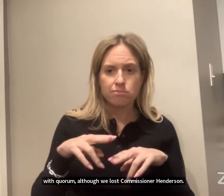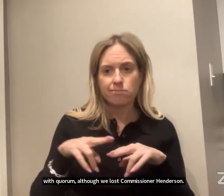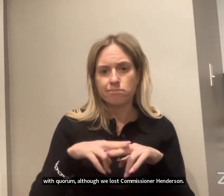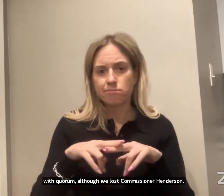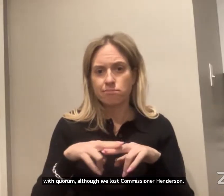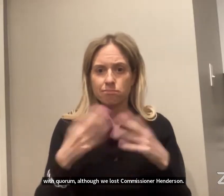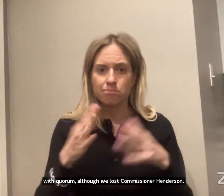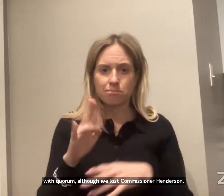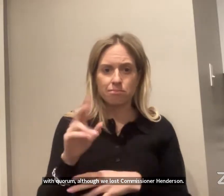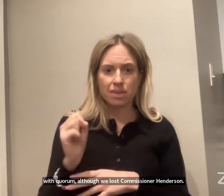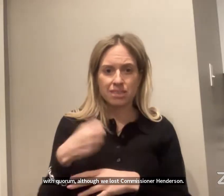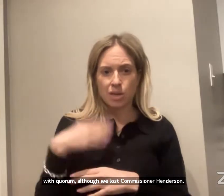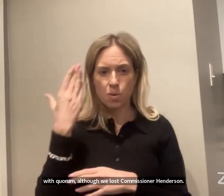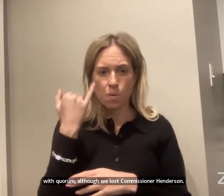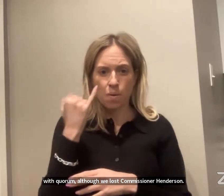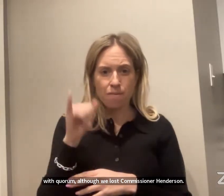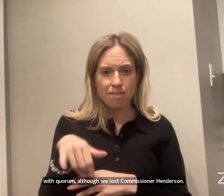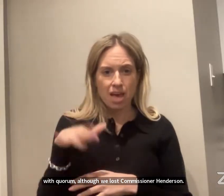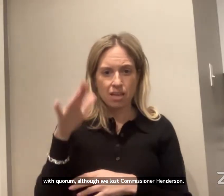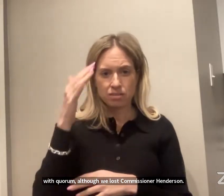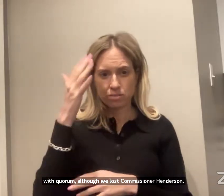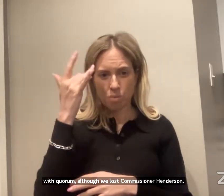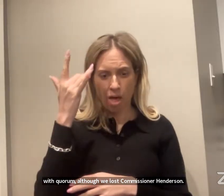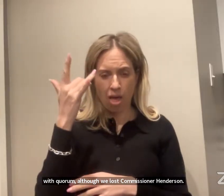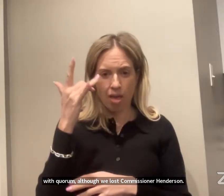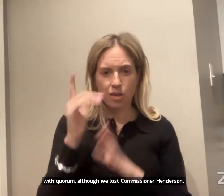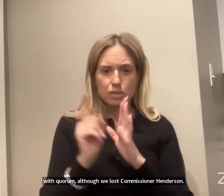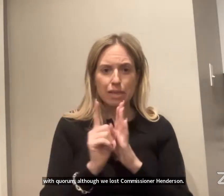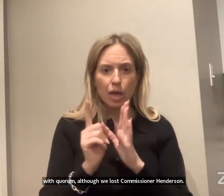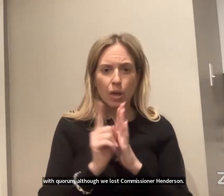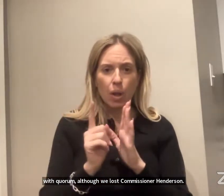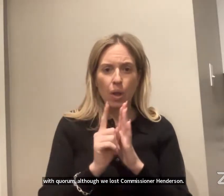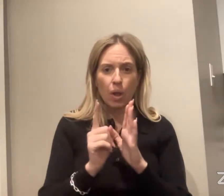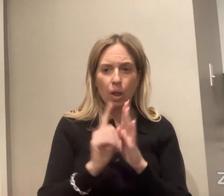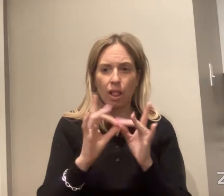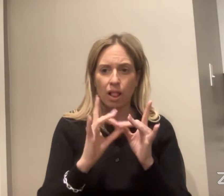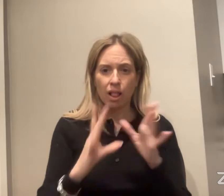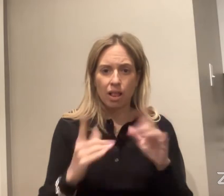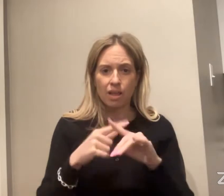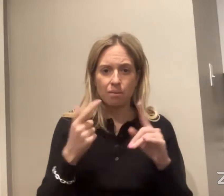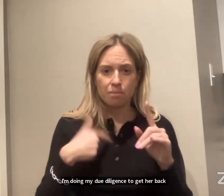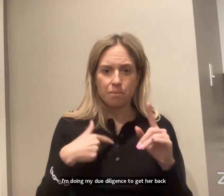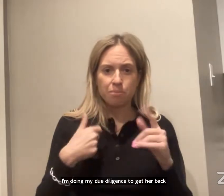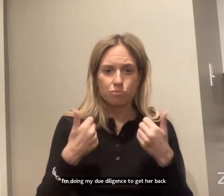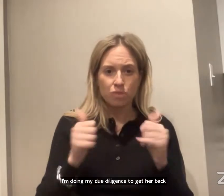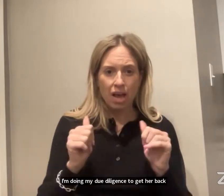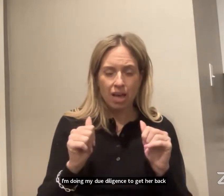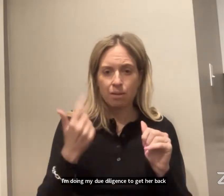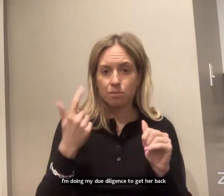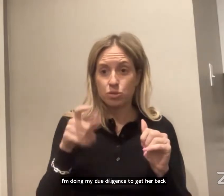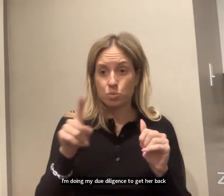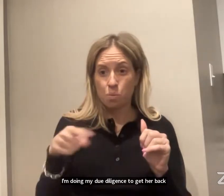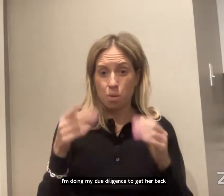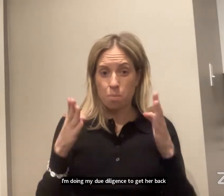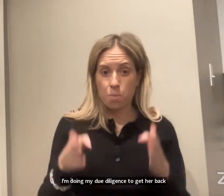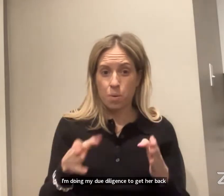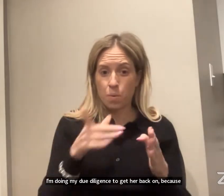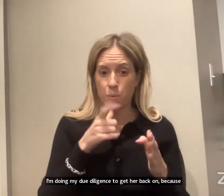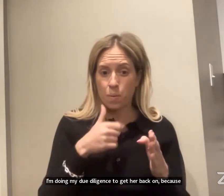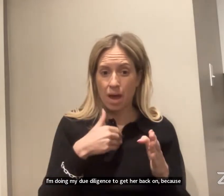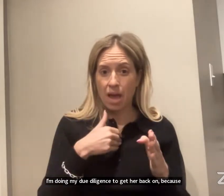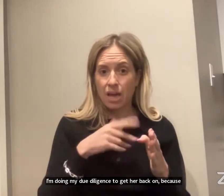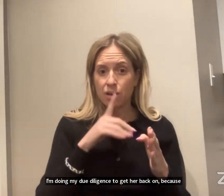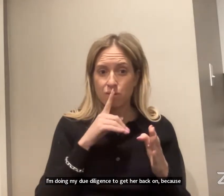signal was acting the way it did. I'm doing my due diligence to get her back on because she was the only one that had an